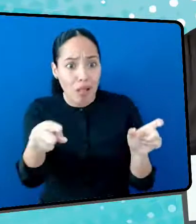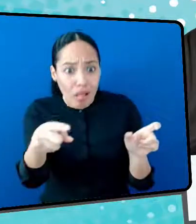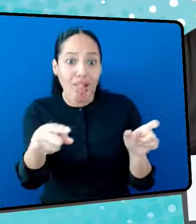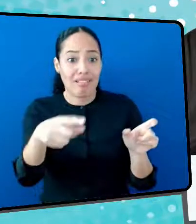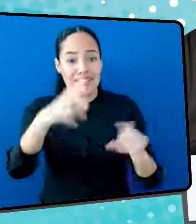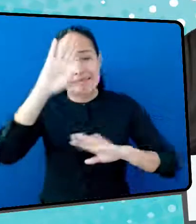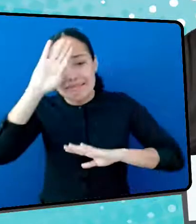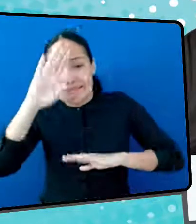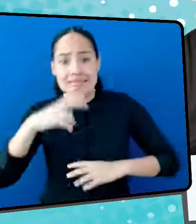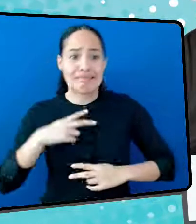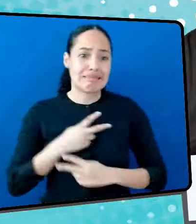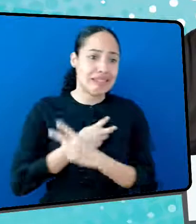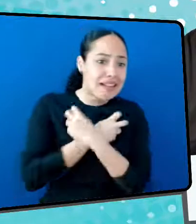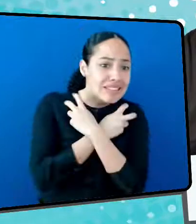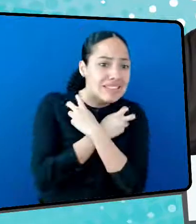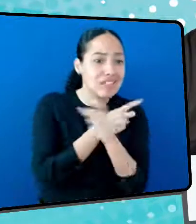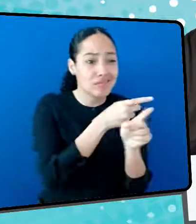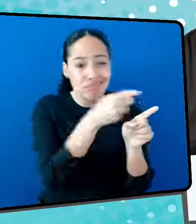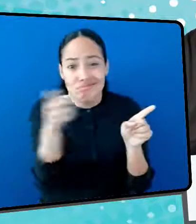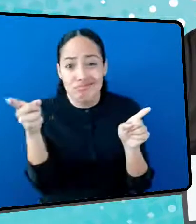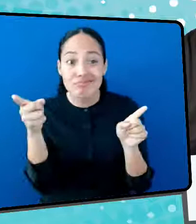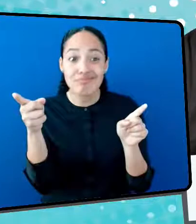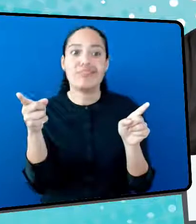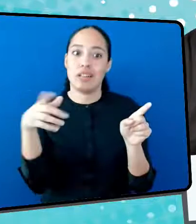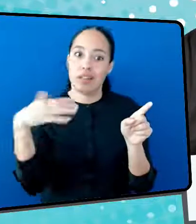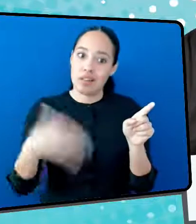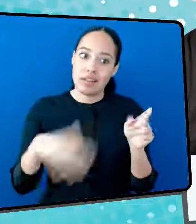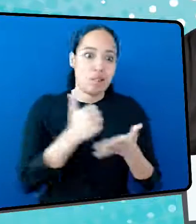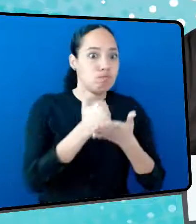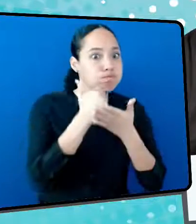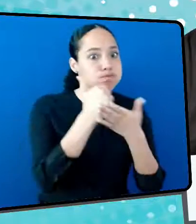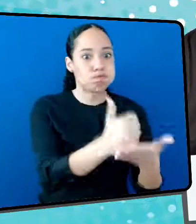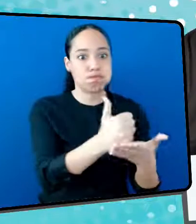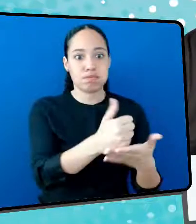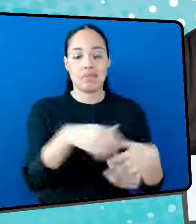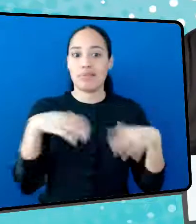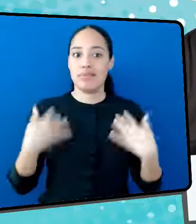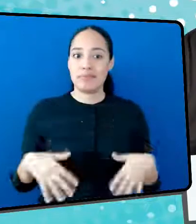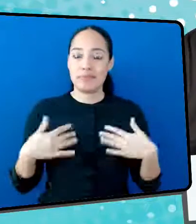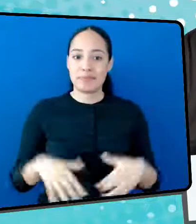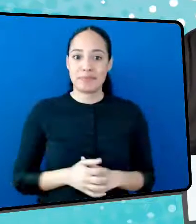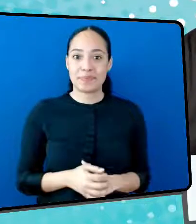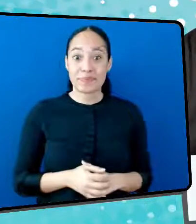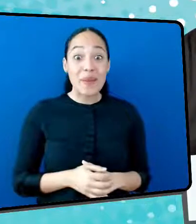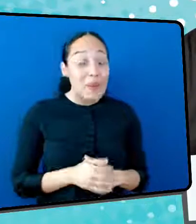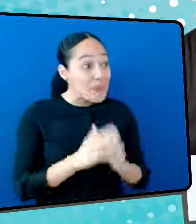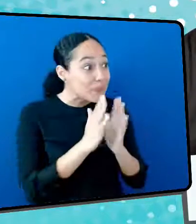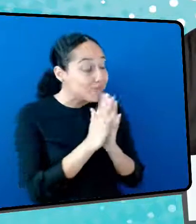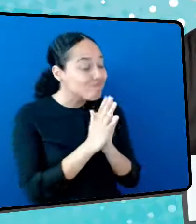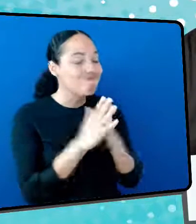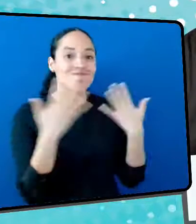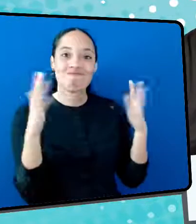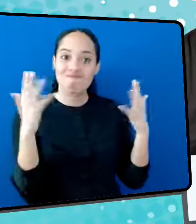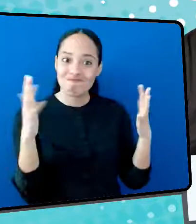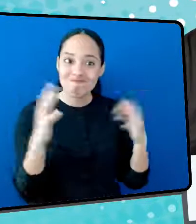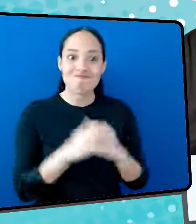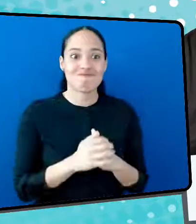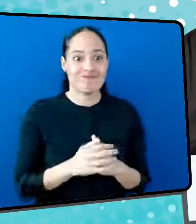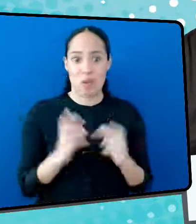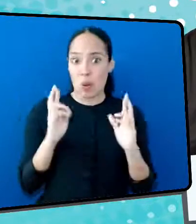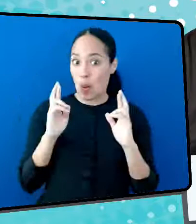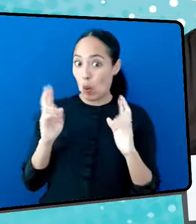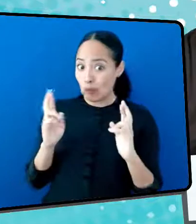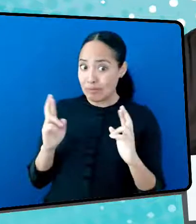Amazing. Well, maybe we can have you on for future seasons of A Bit of AI and hear even more about how quickly, I'm